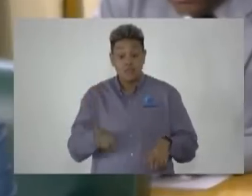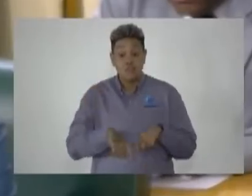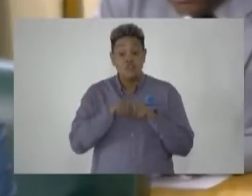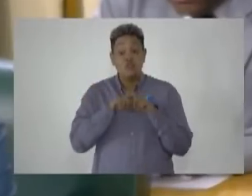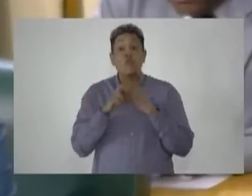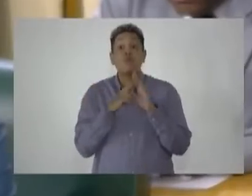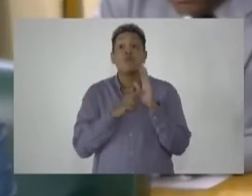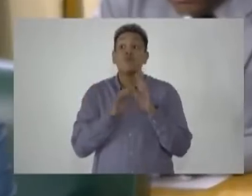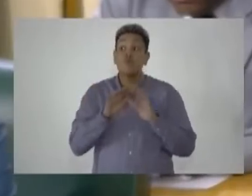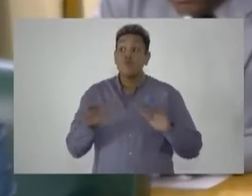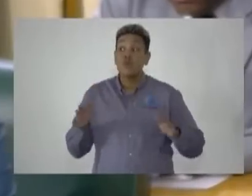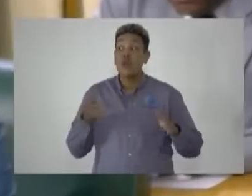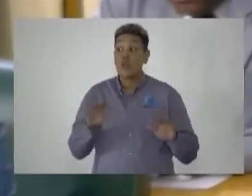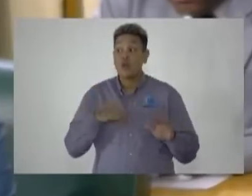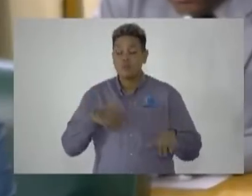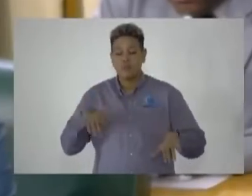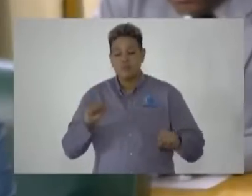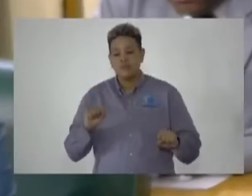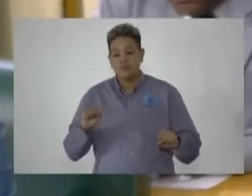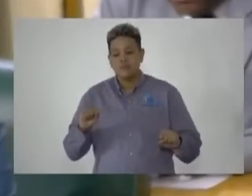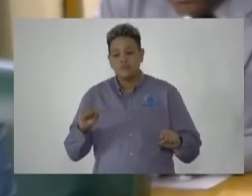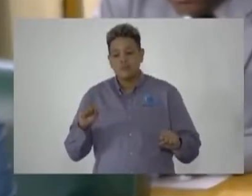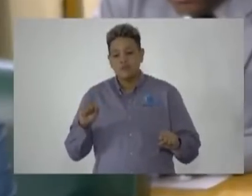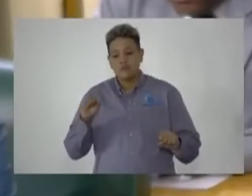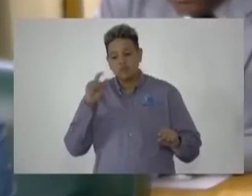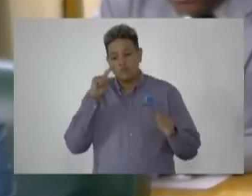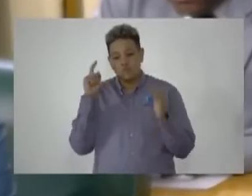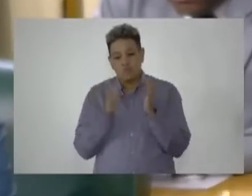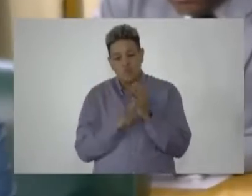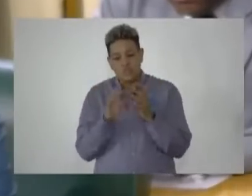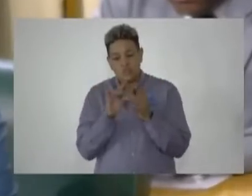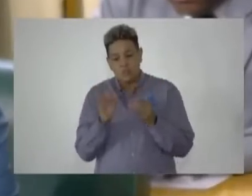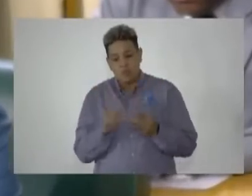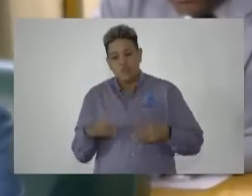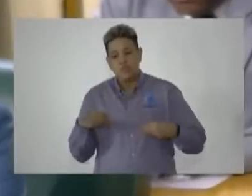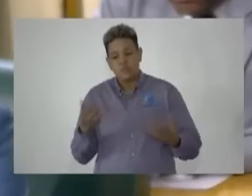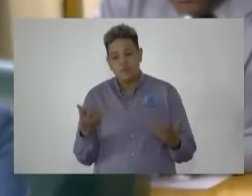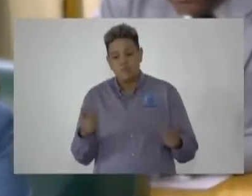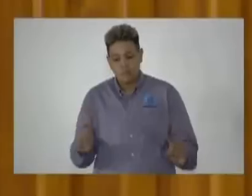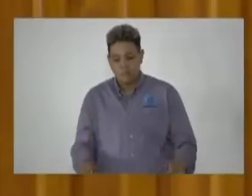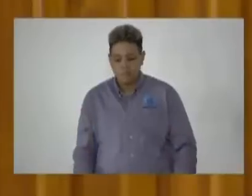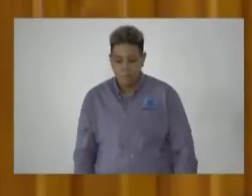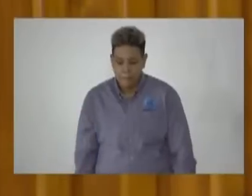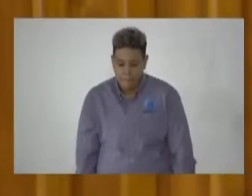for the suspension of standing orders to permit me to take the motion, notice of which I have just given.